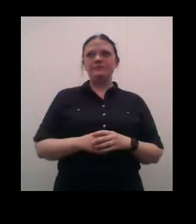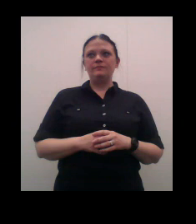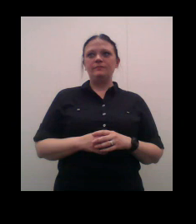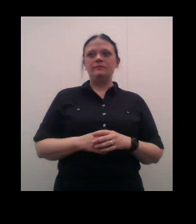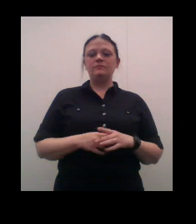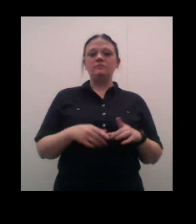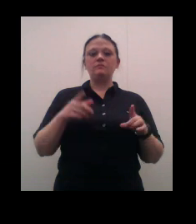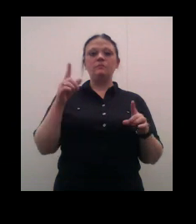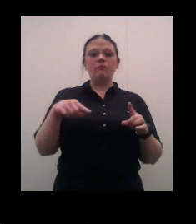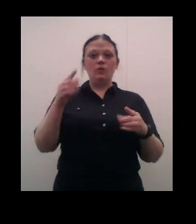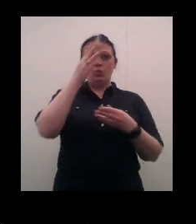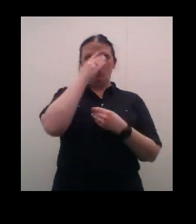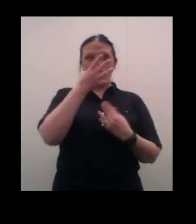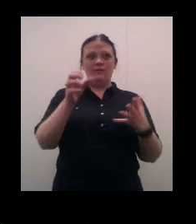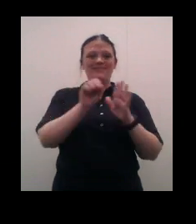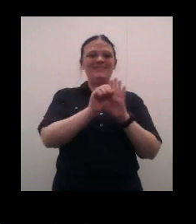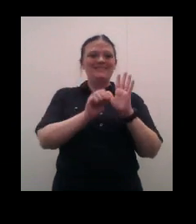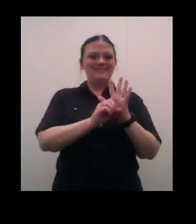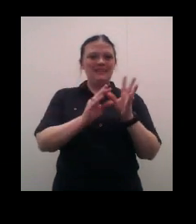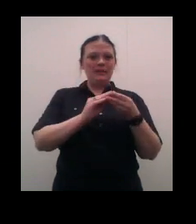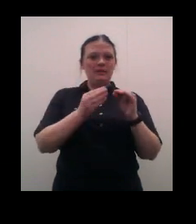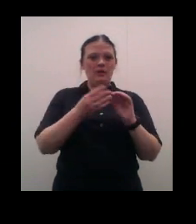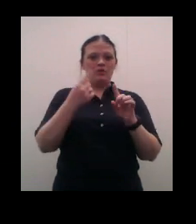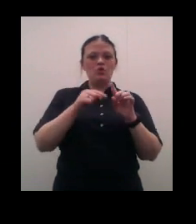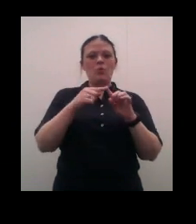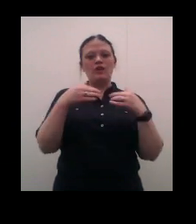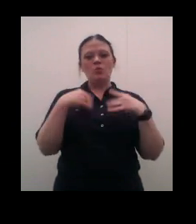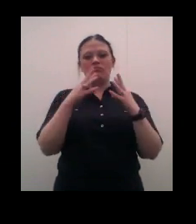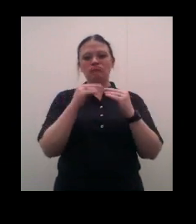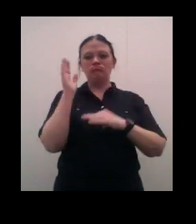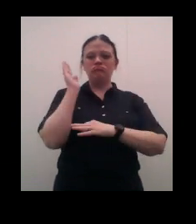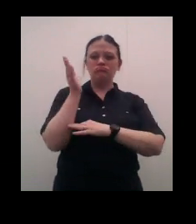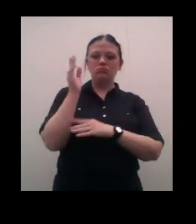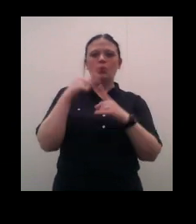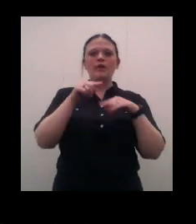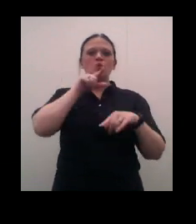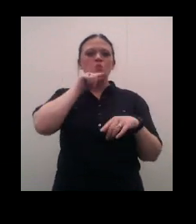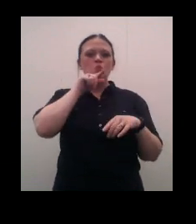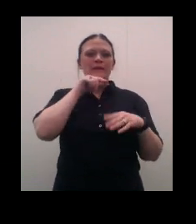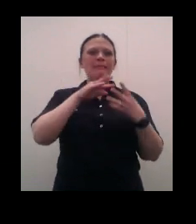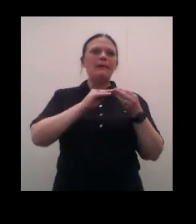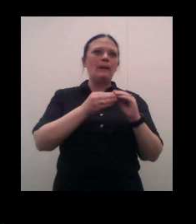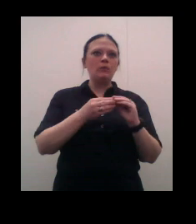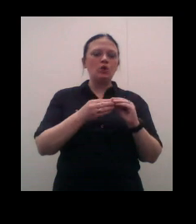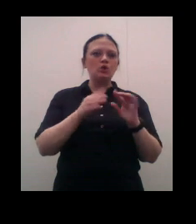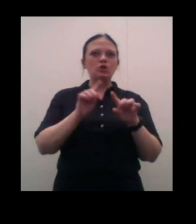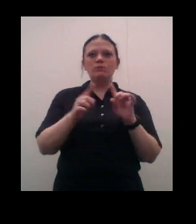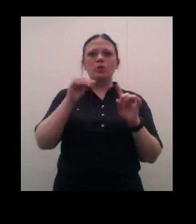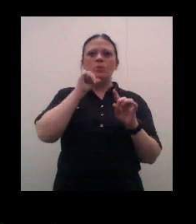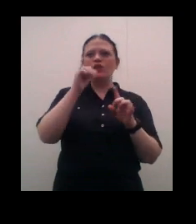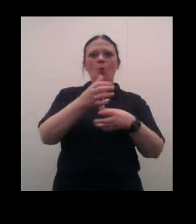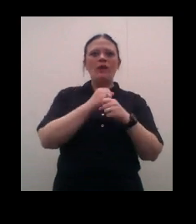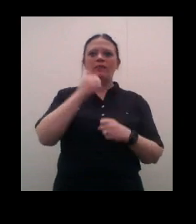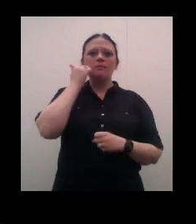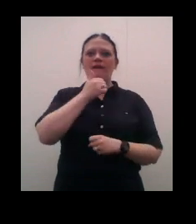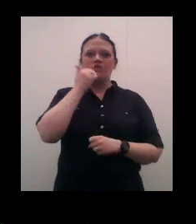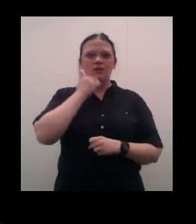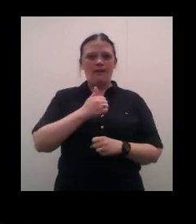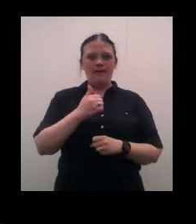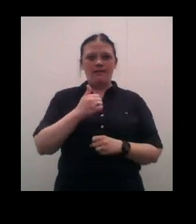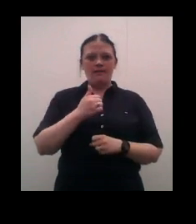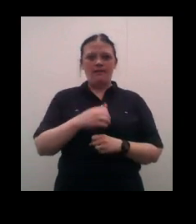guys give out the state numbers when you have briefings or when you tweet out the numbers. But we don't get them every day, and